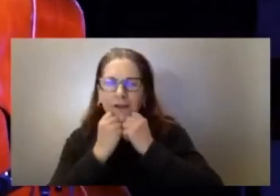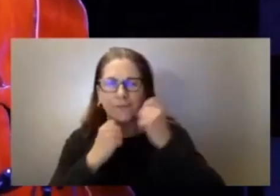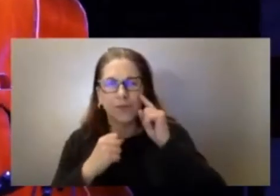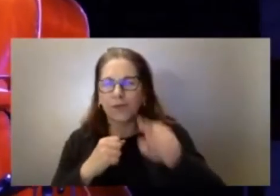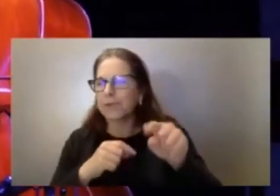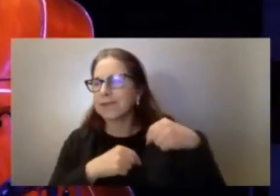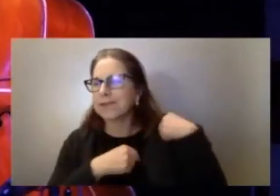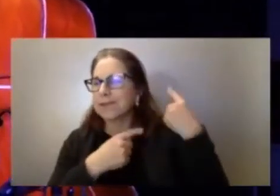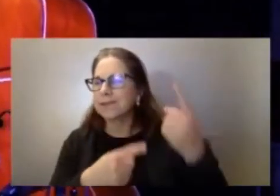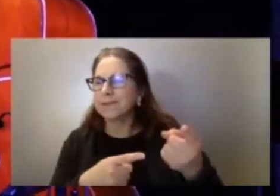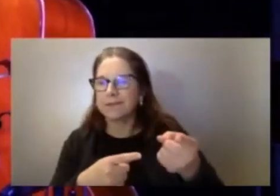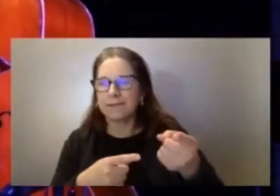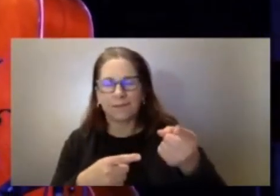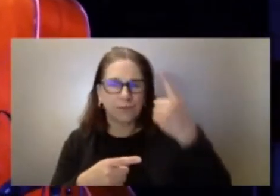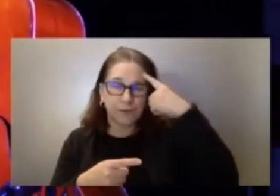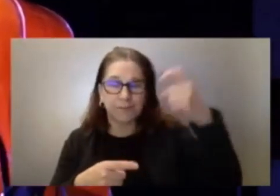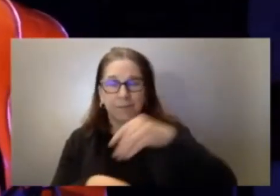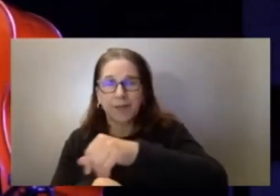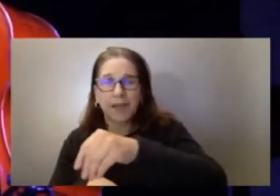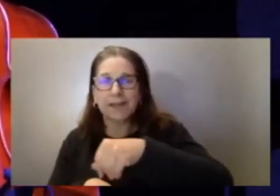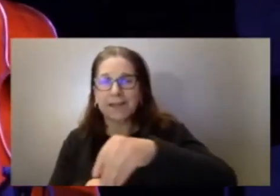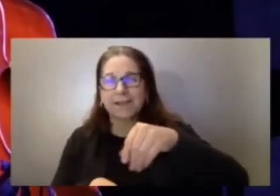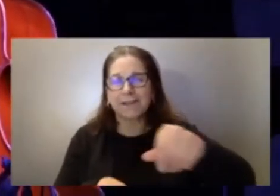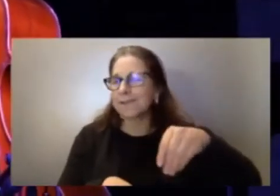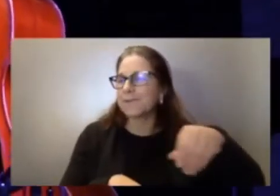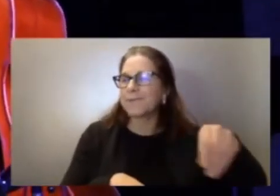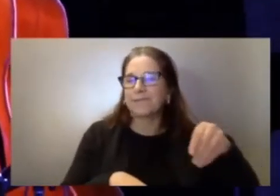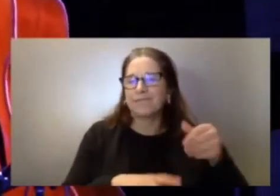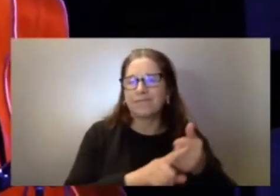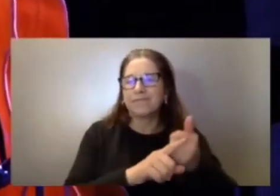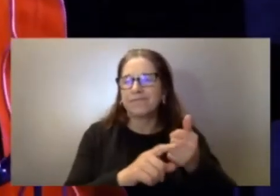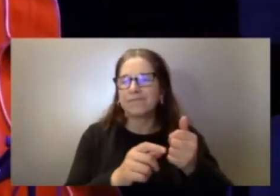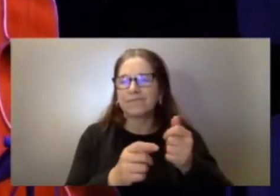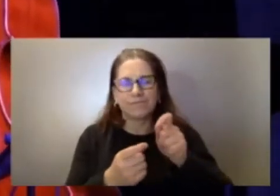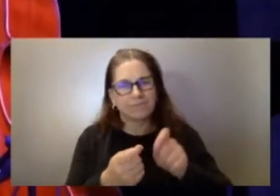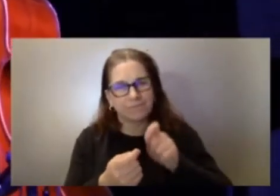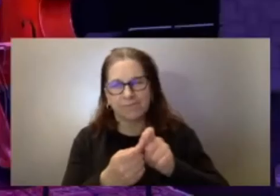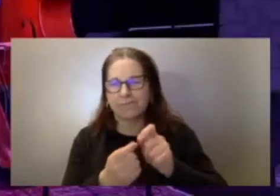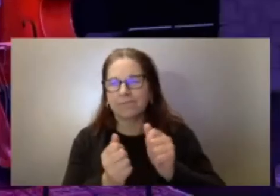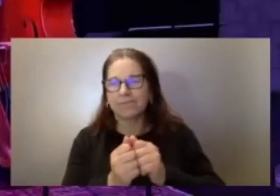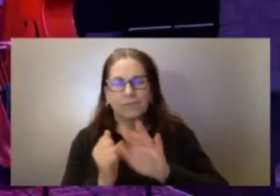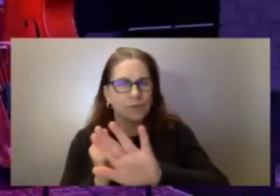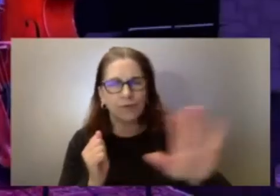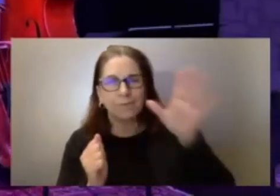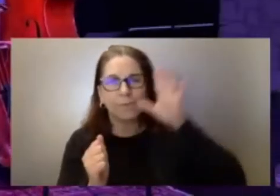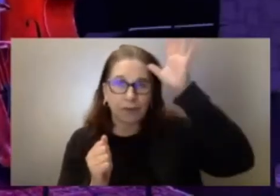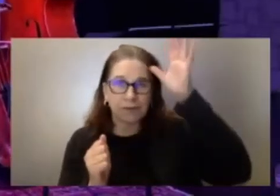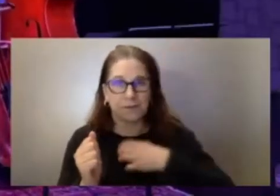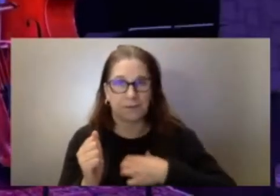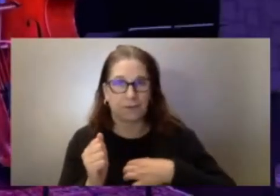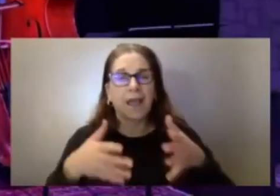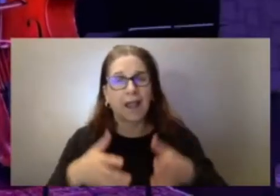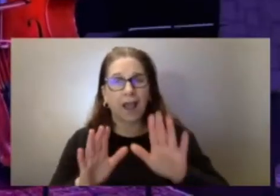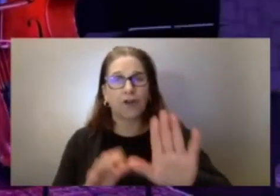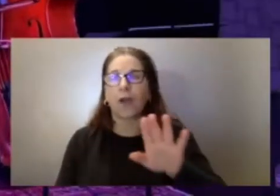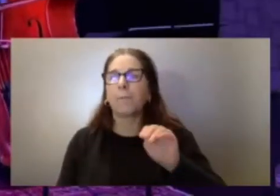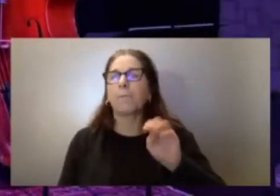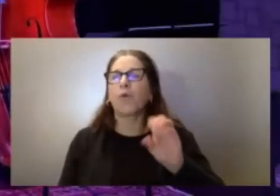Acknowledge this earth who has cared for you since you were a dream planting itself precisely within your parents'